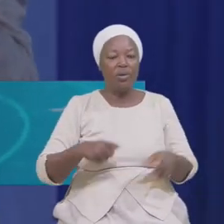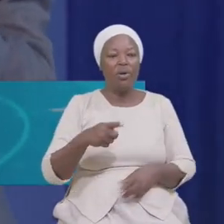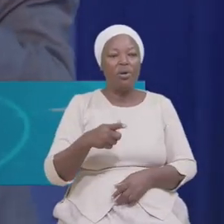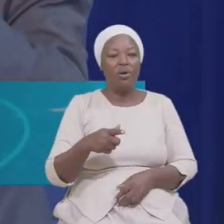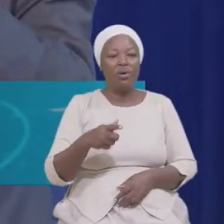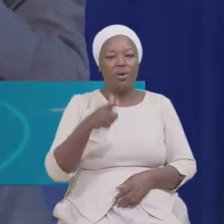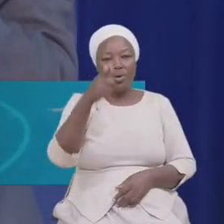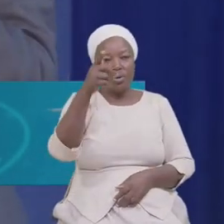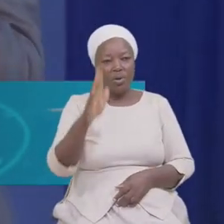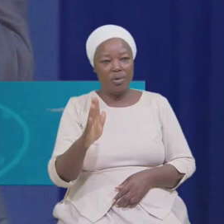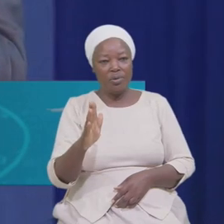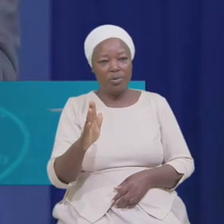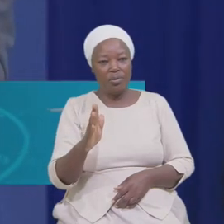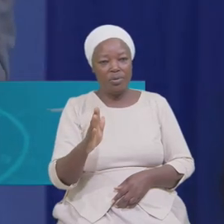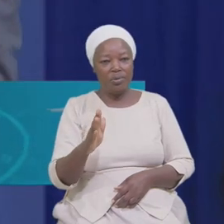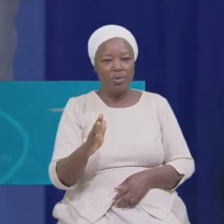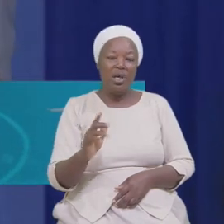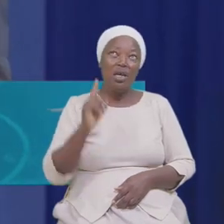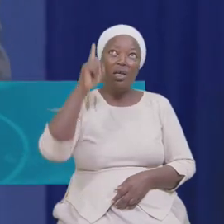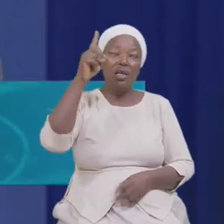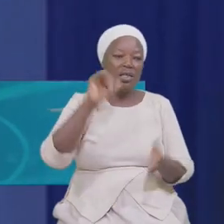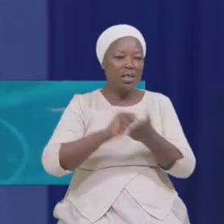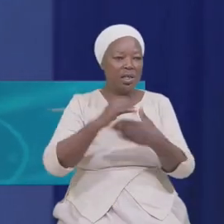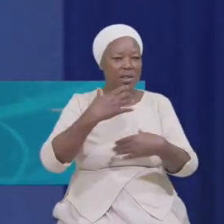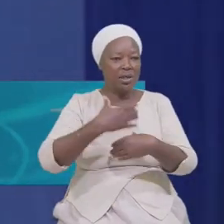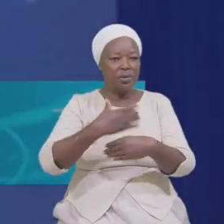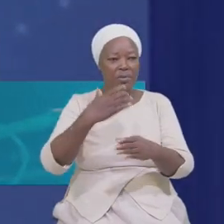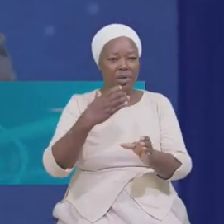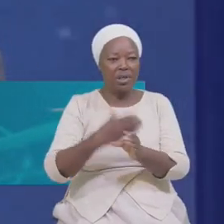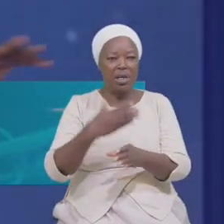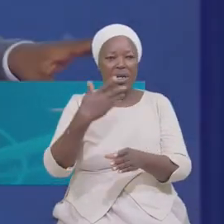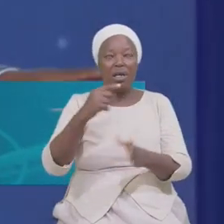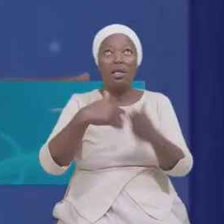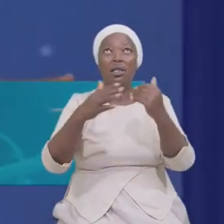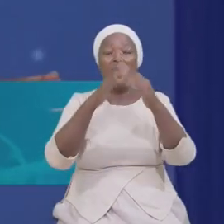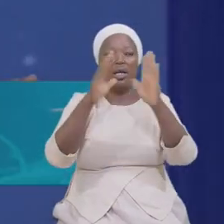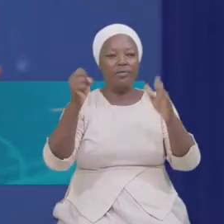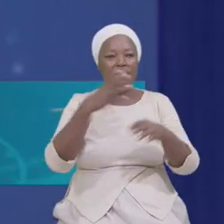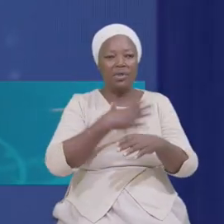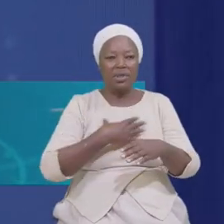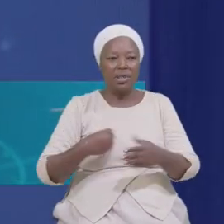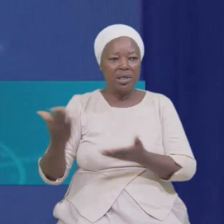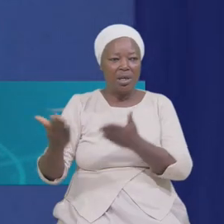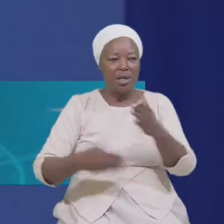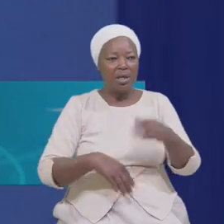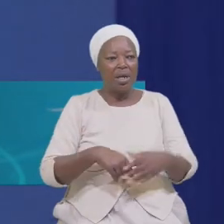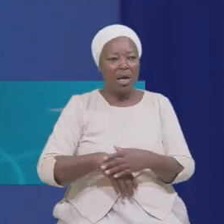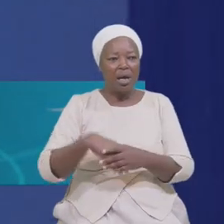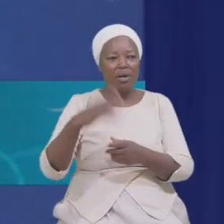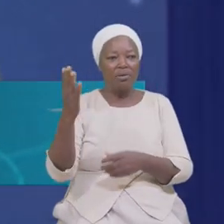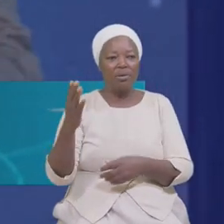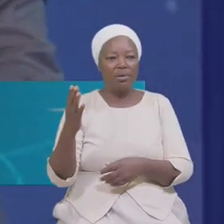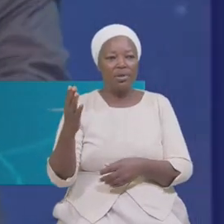he that created the heavens and stretched them out,